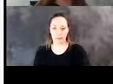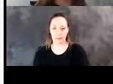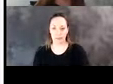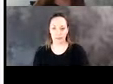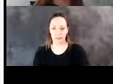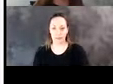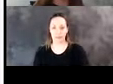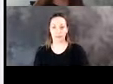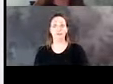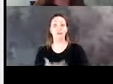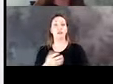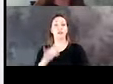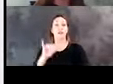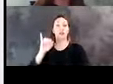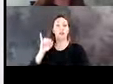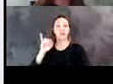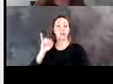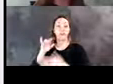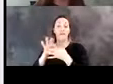And on the job side.